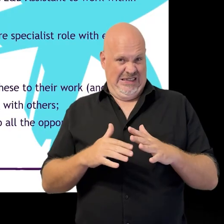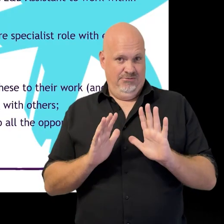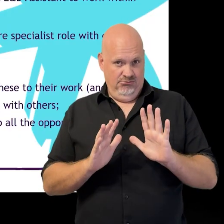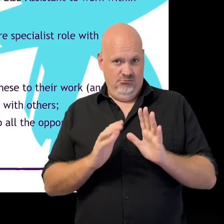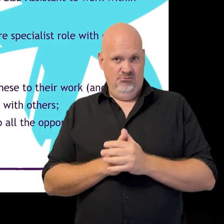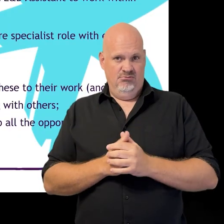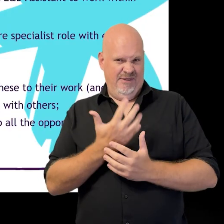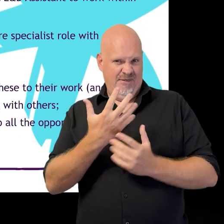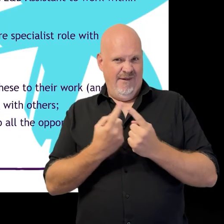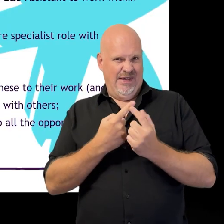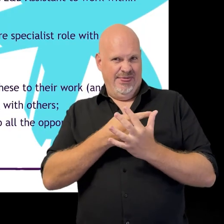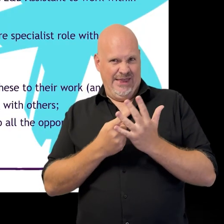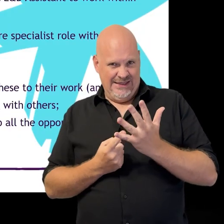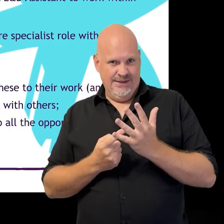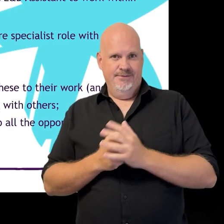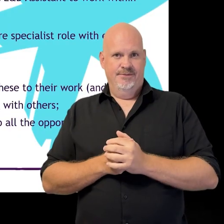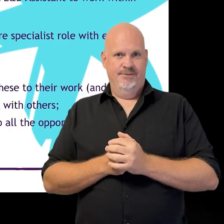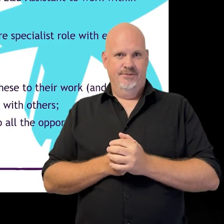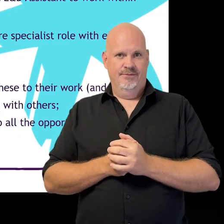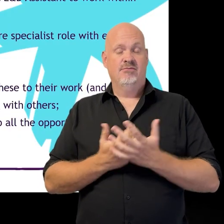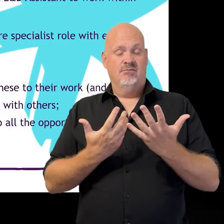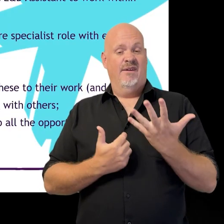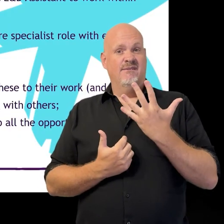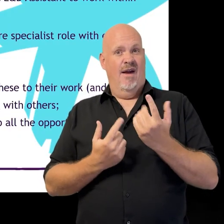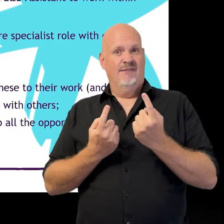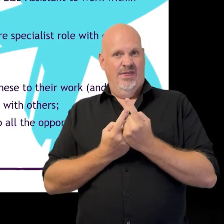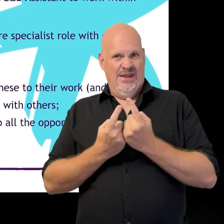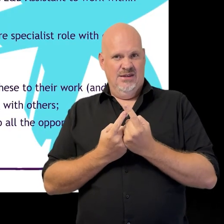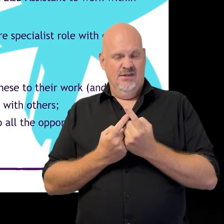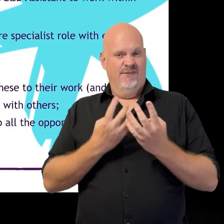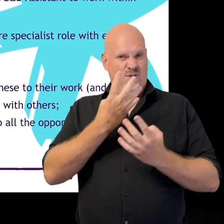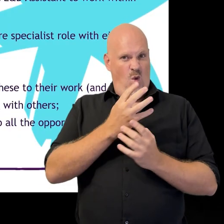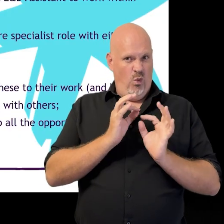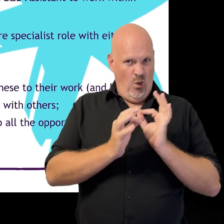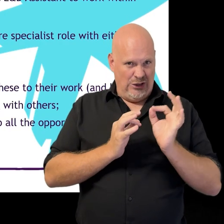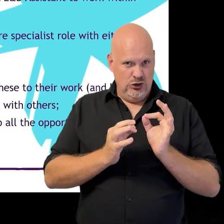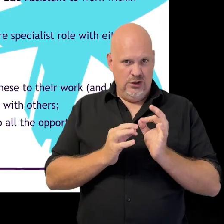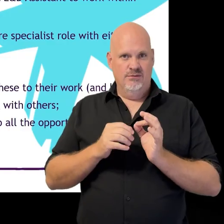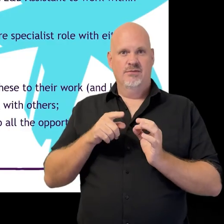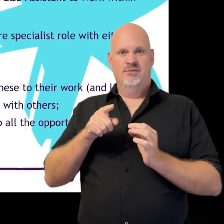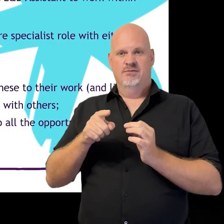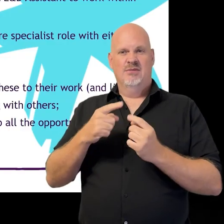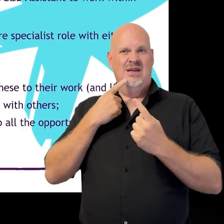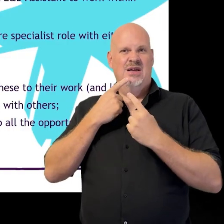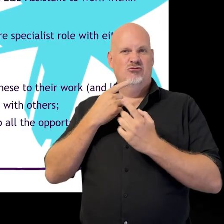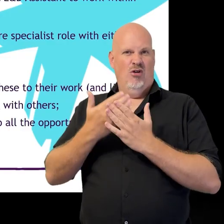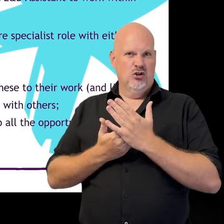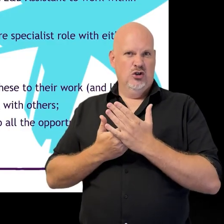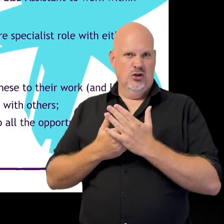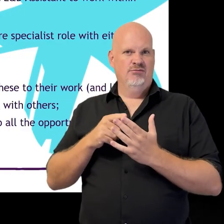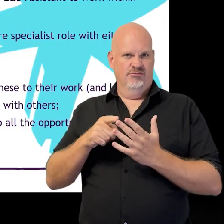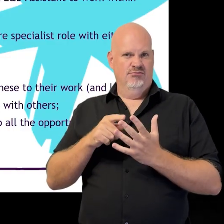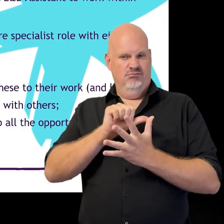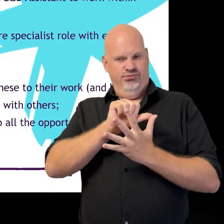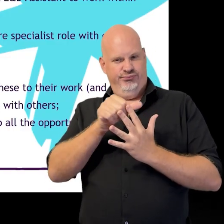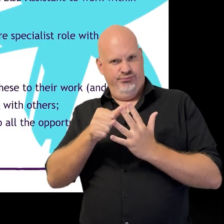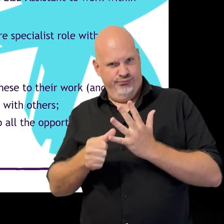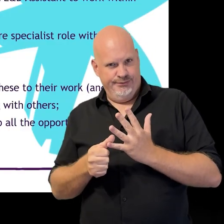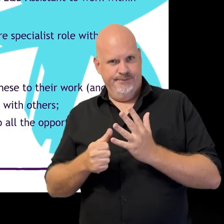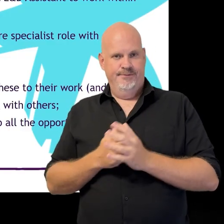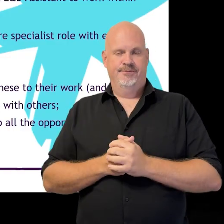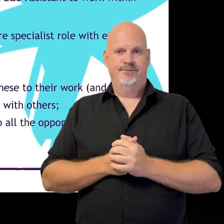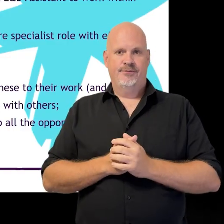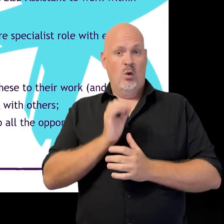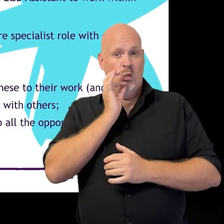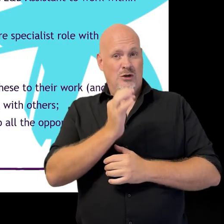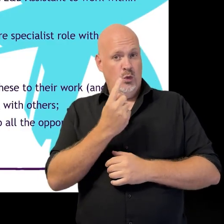tips about what to include in your application. So make sure you read the scenario in the assessment brief in full.